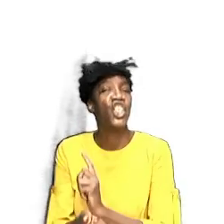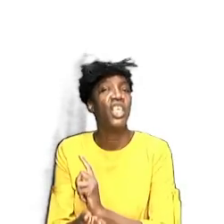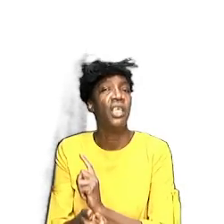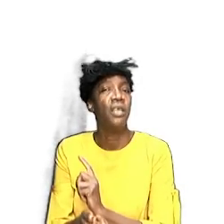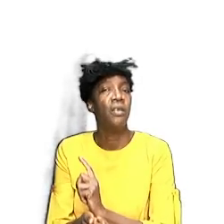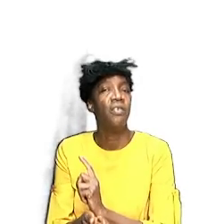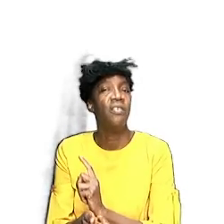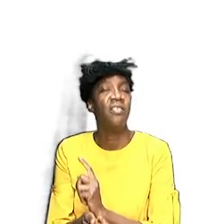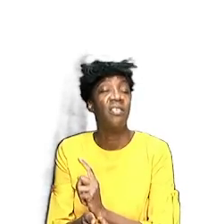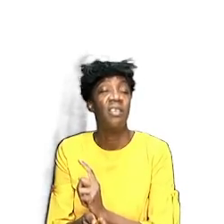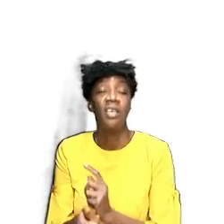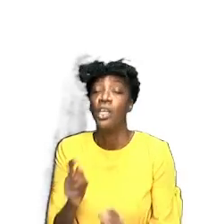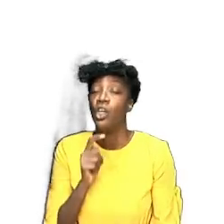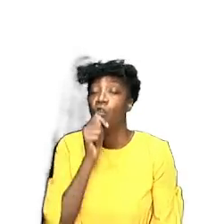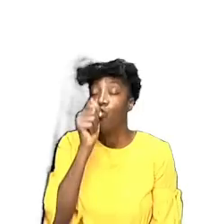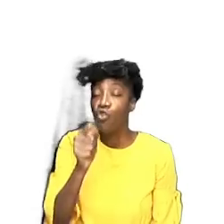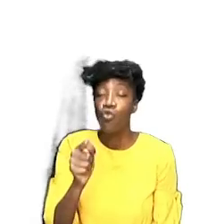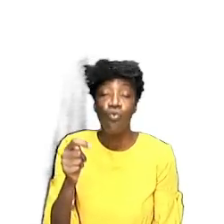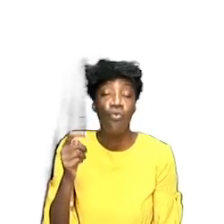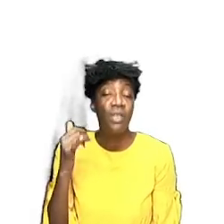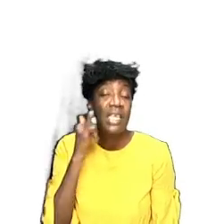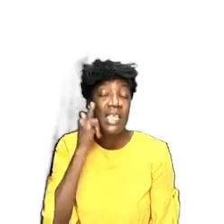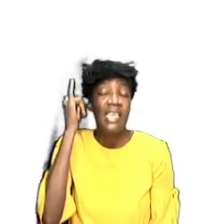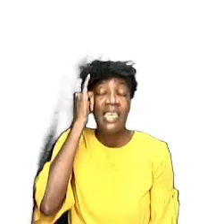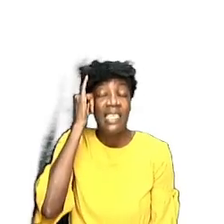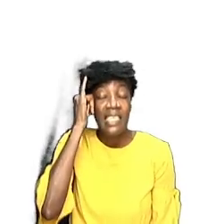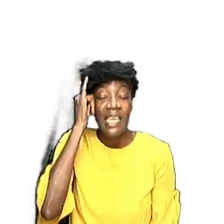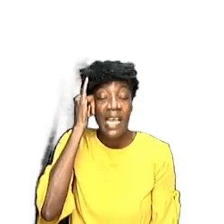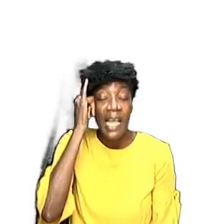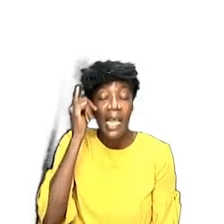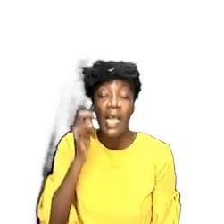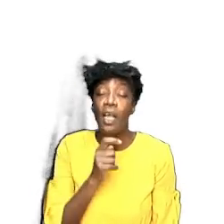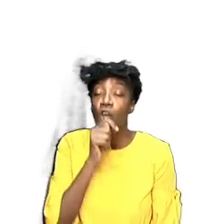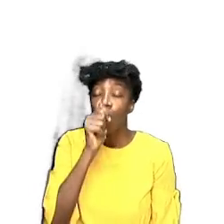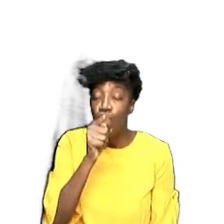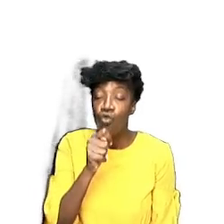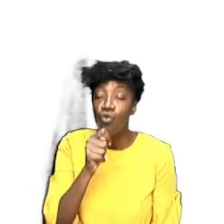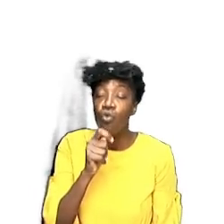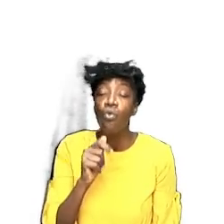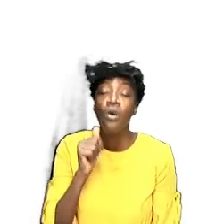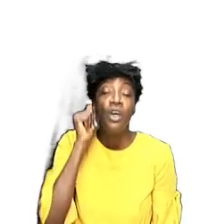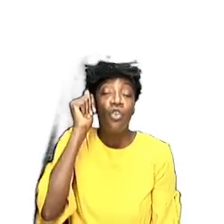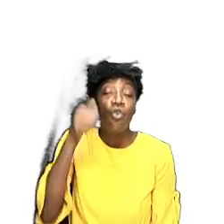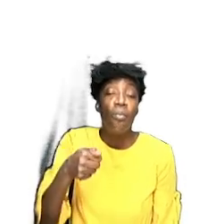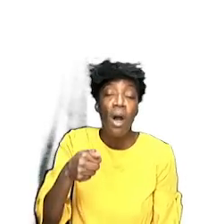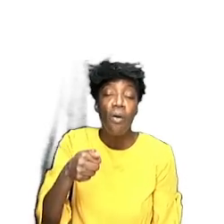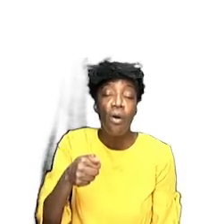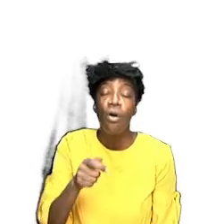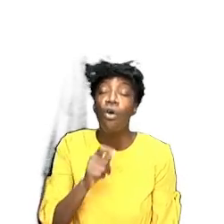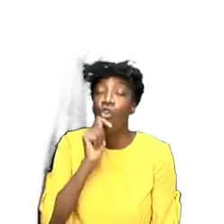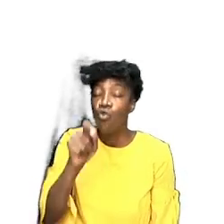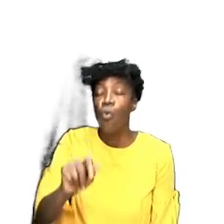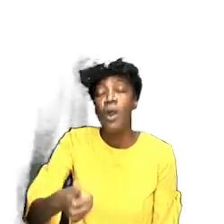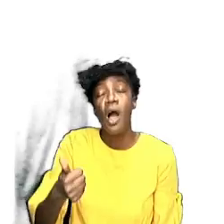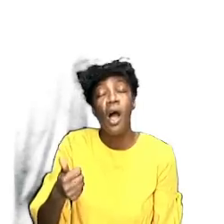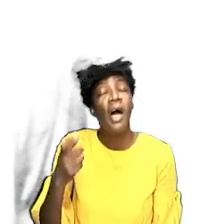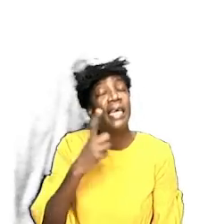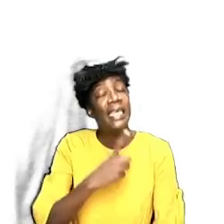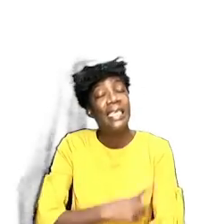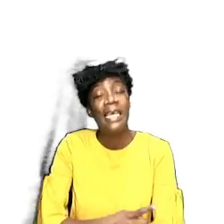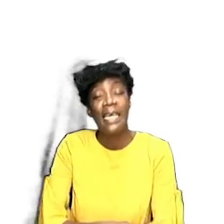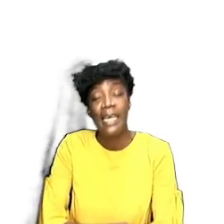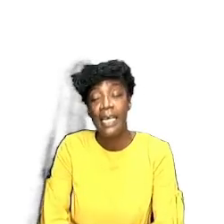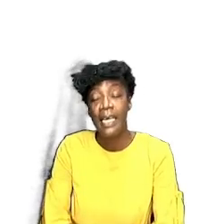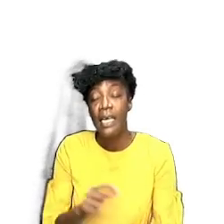true yesterday, it is true tomorrow. It's going to be true the other day. And therefore, the word of